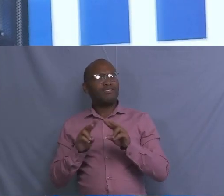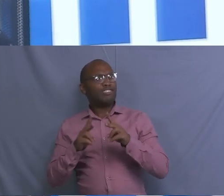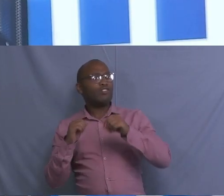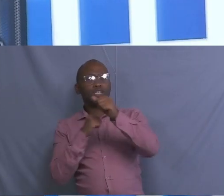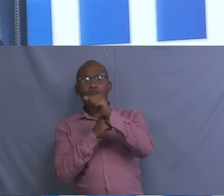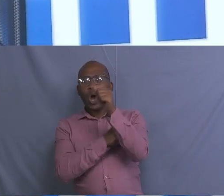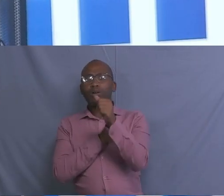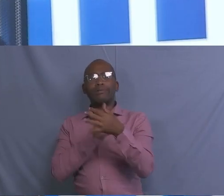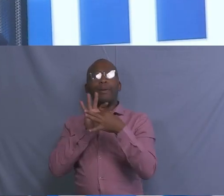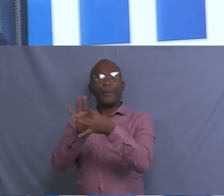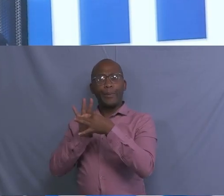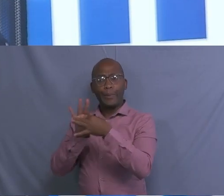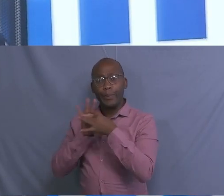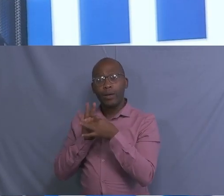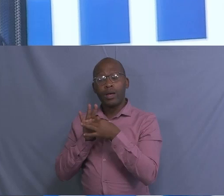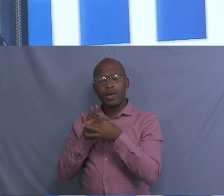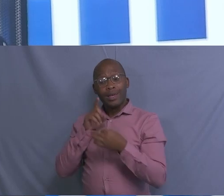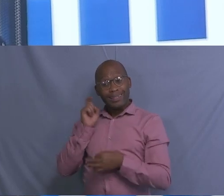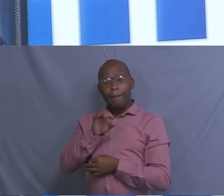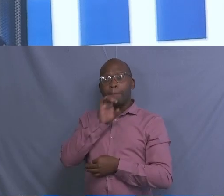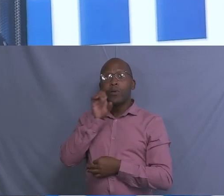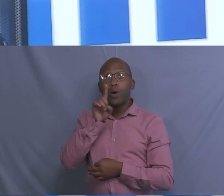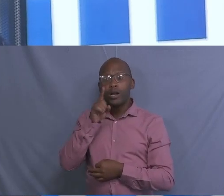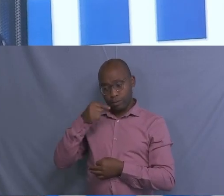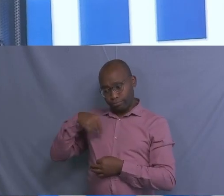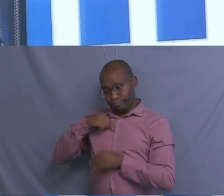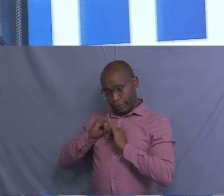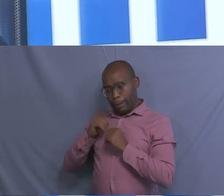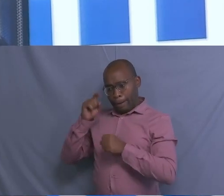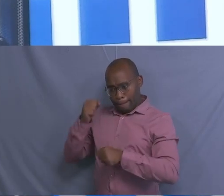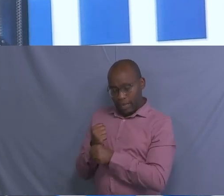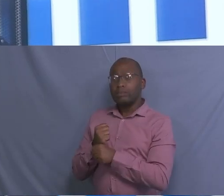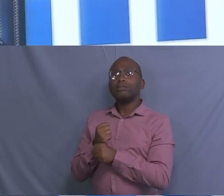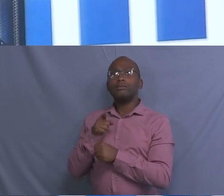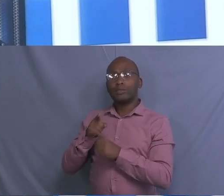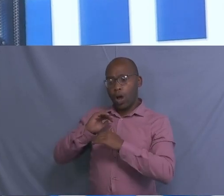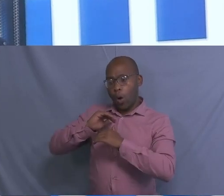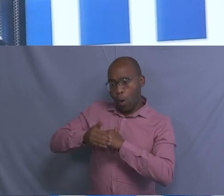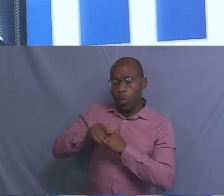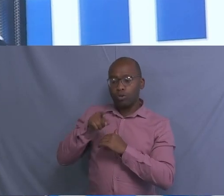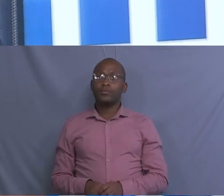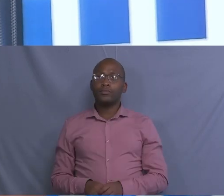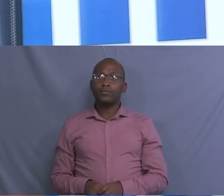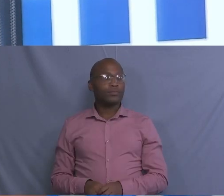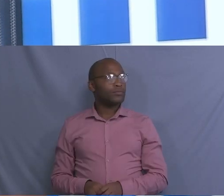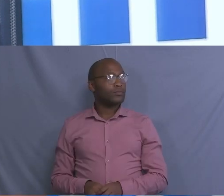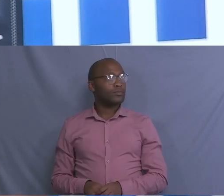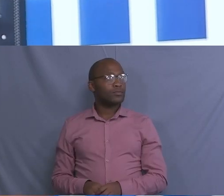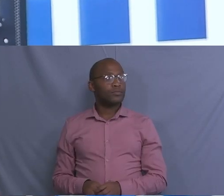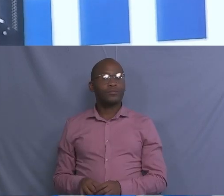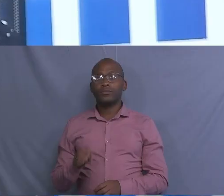they always have to be socially responsible in their dealings with all of these different parties that they engage with.